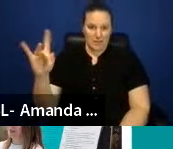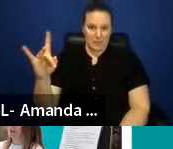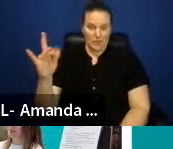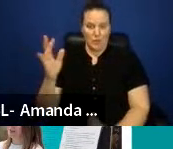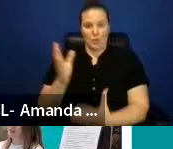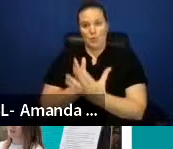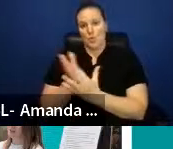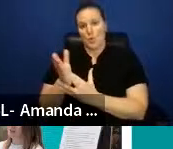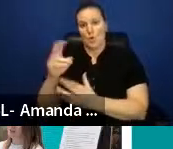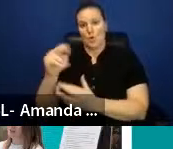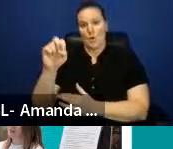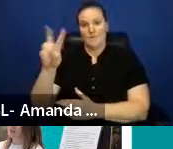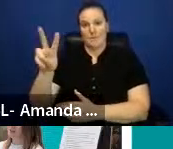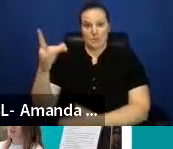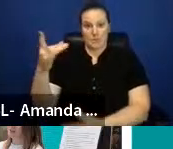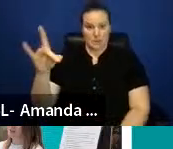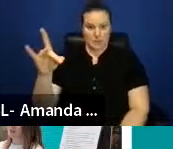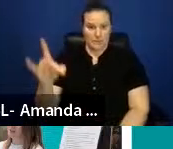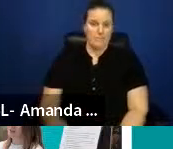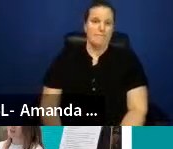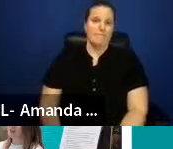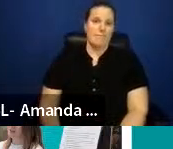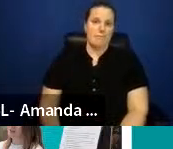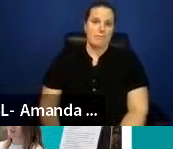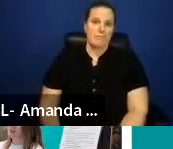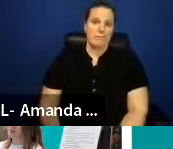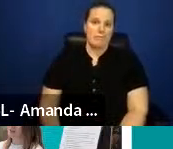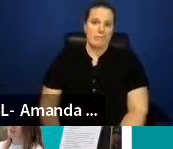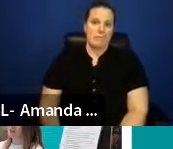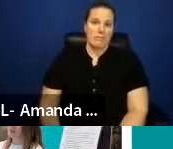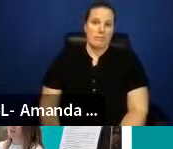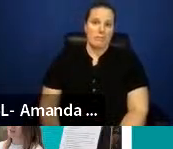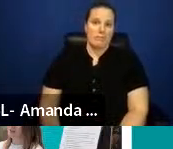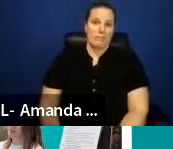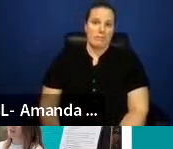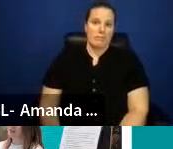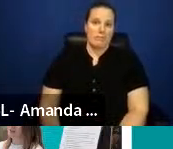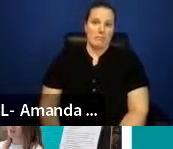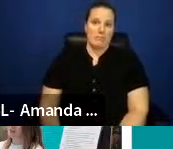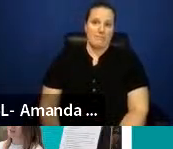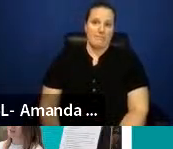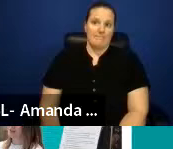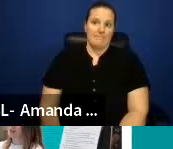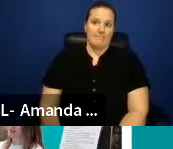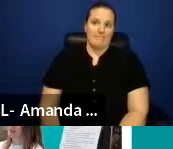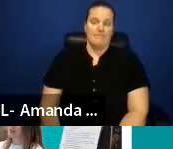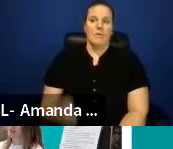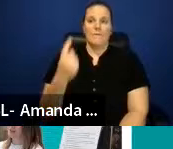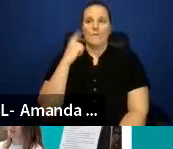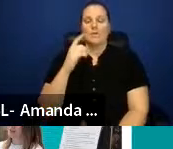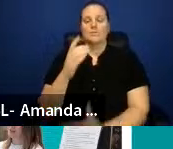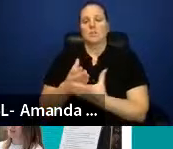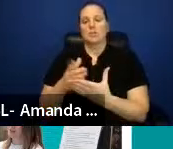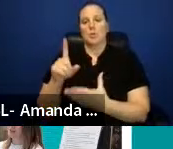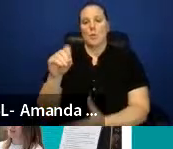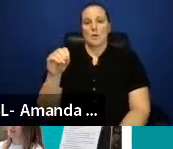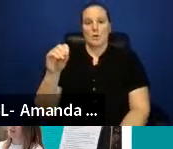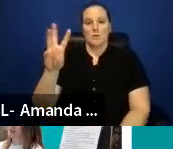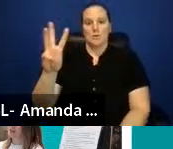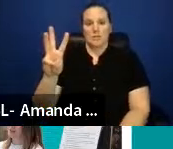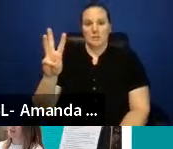18th. So to comment on the public or on the Section 106 issues, which